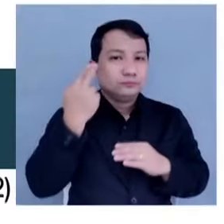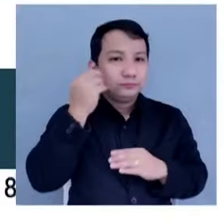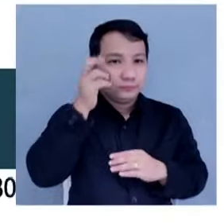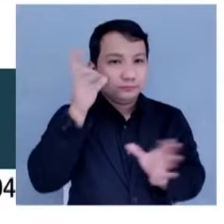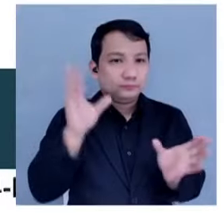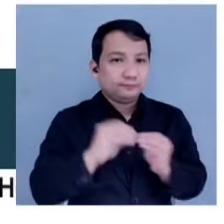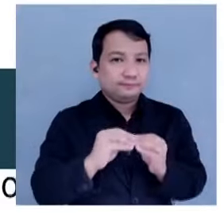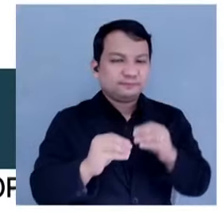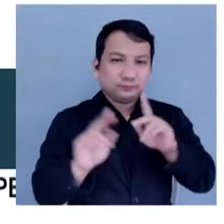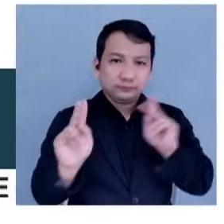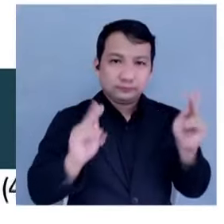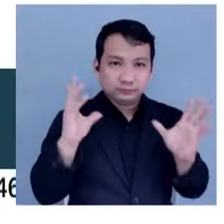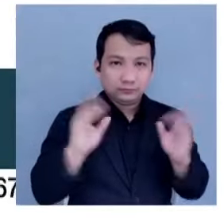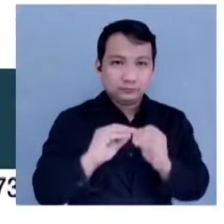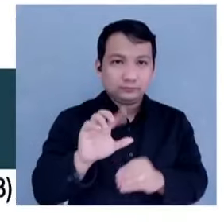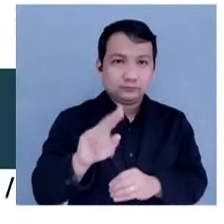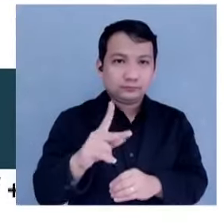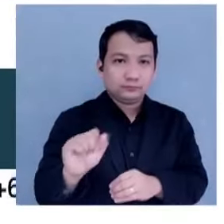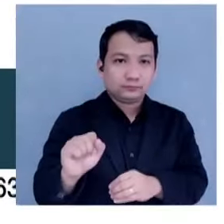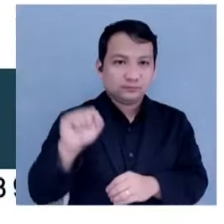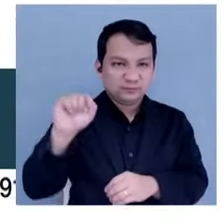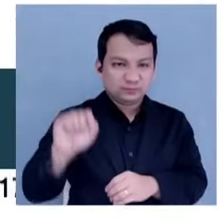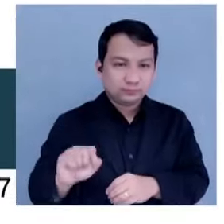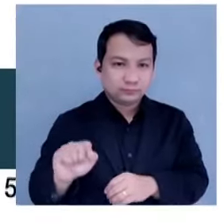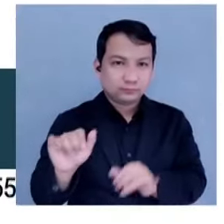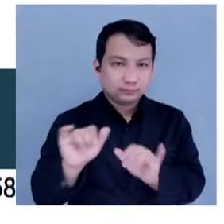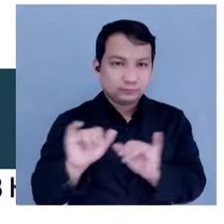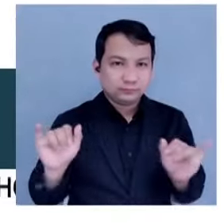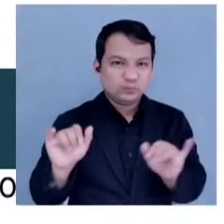people of Lucky South 99 are running in the same circles.